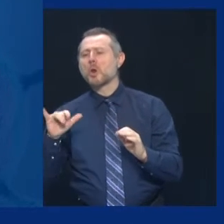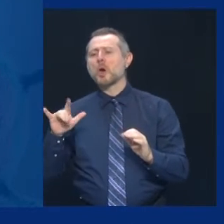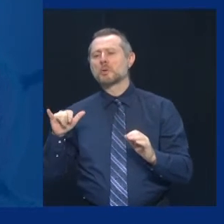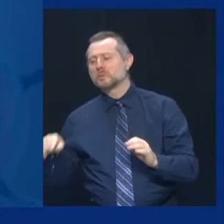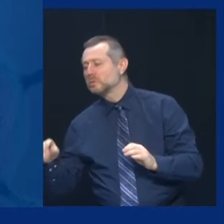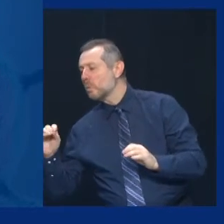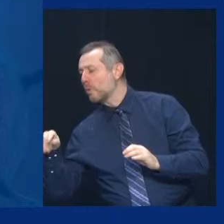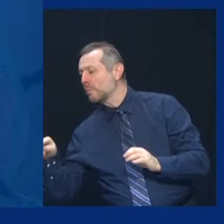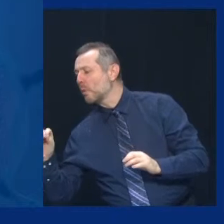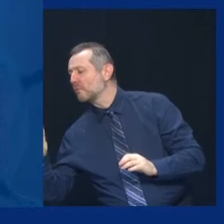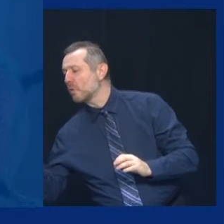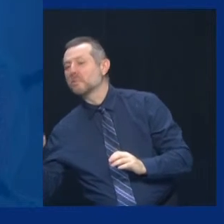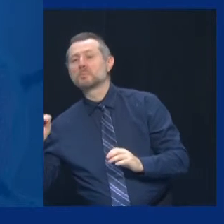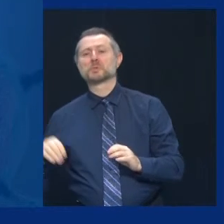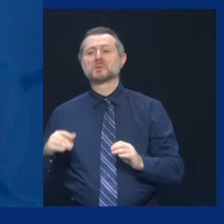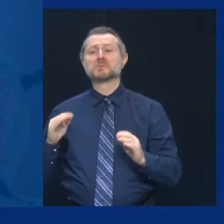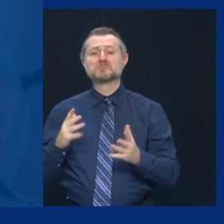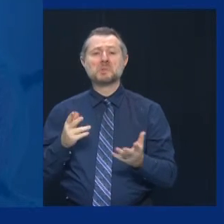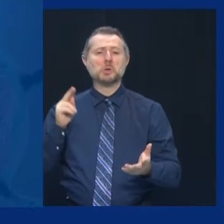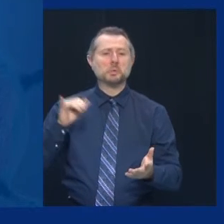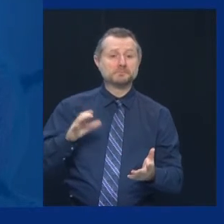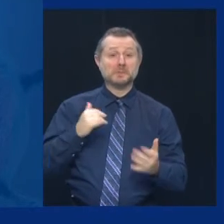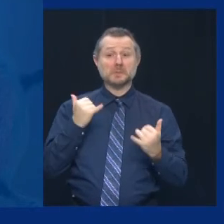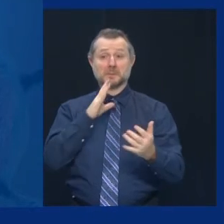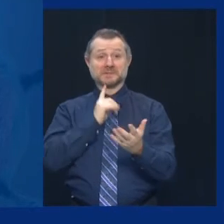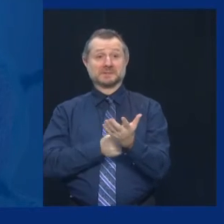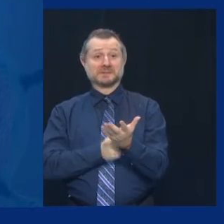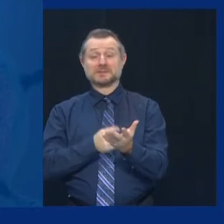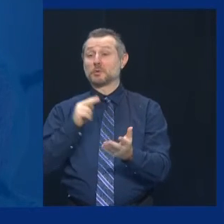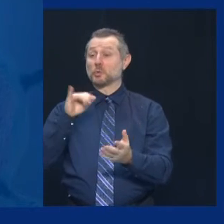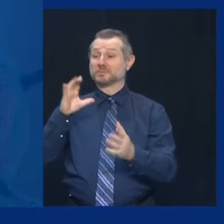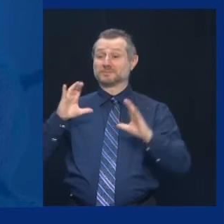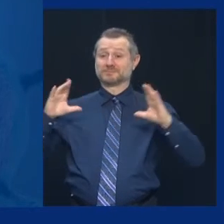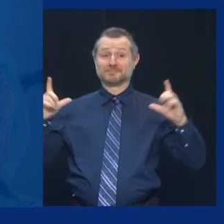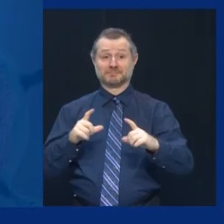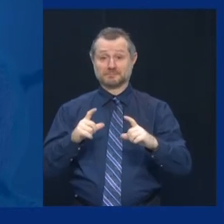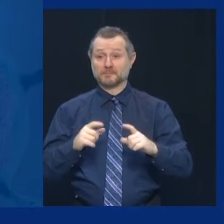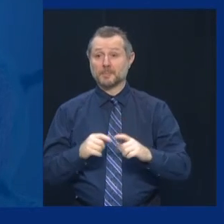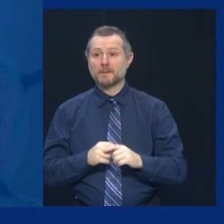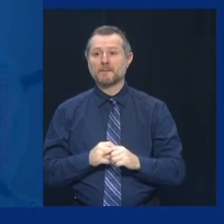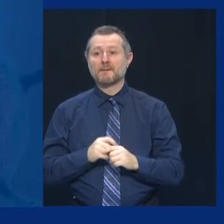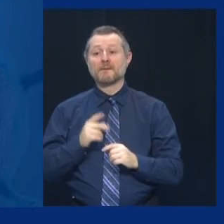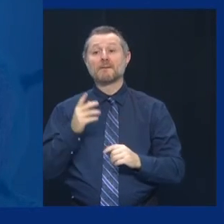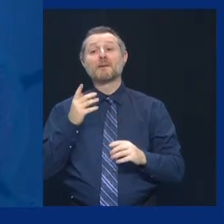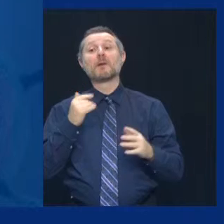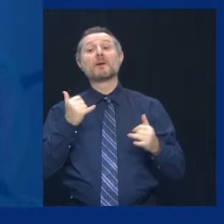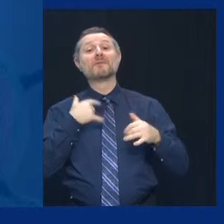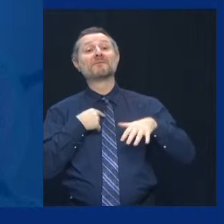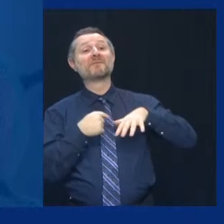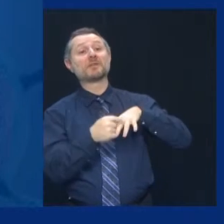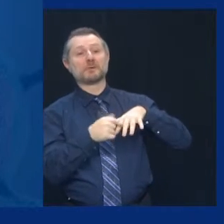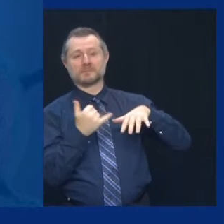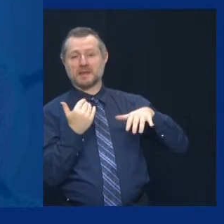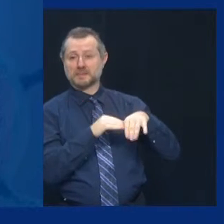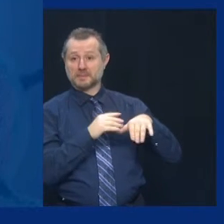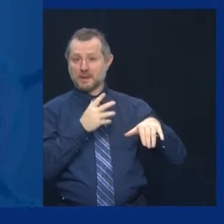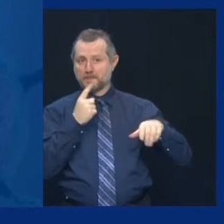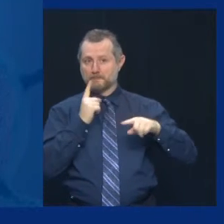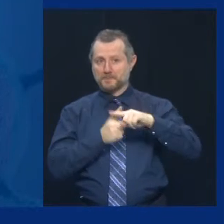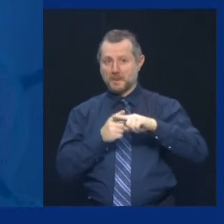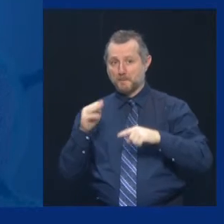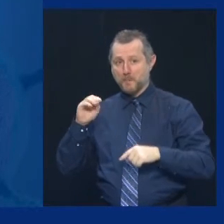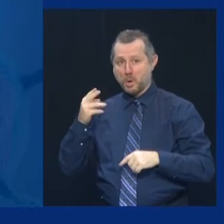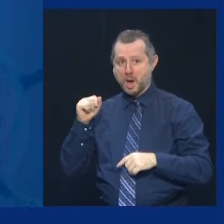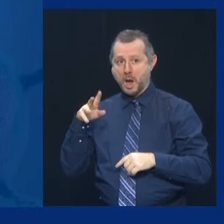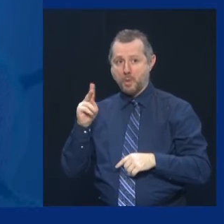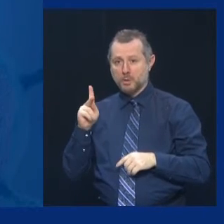at the positivity, it's Finger Lakes and it's Mohawk Valley. And those are the problem areas